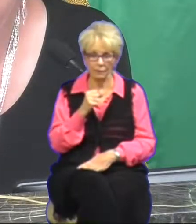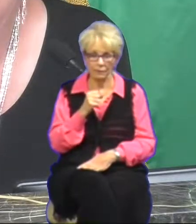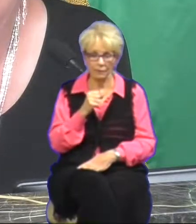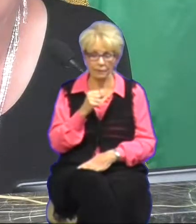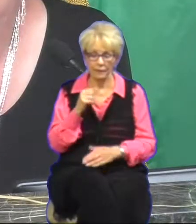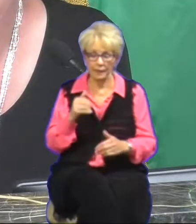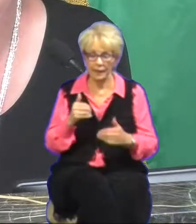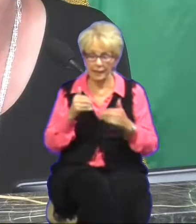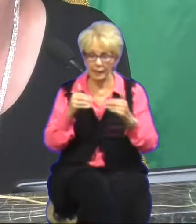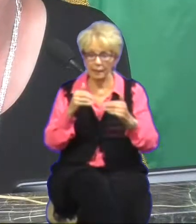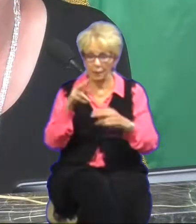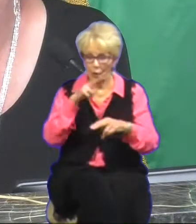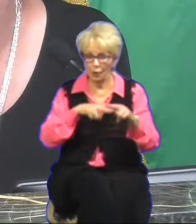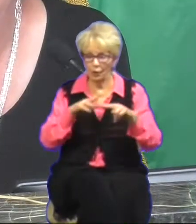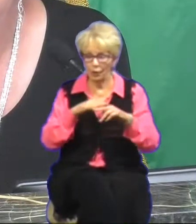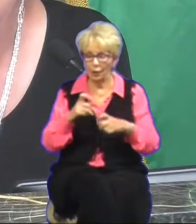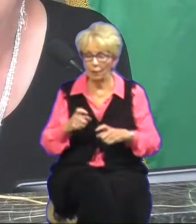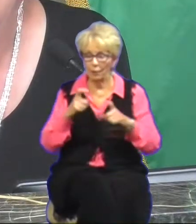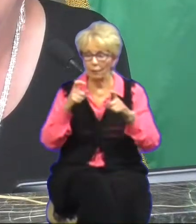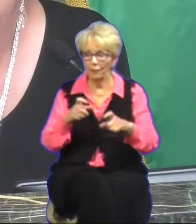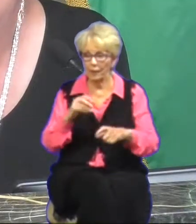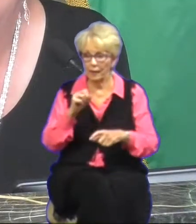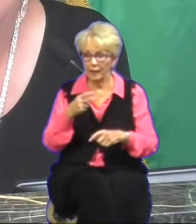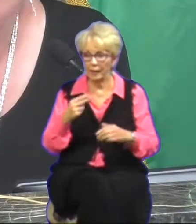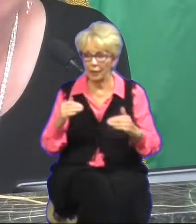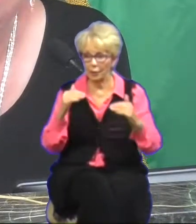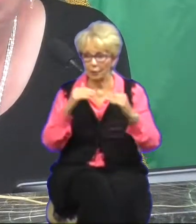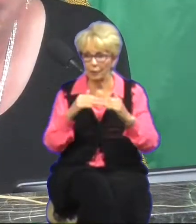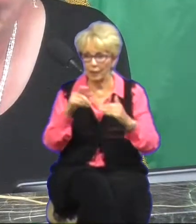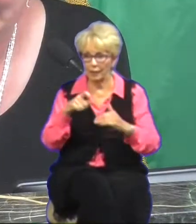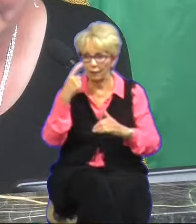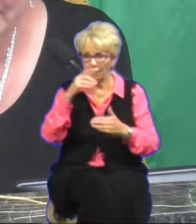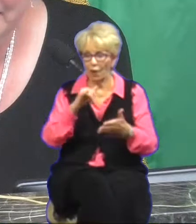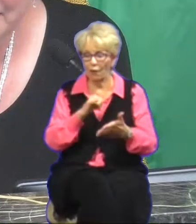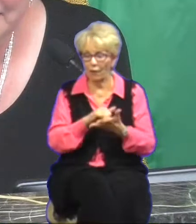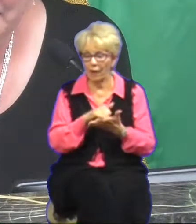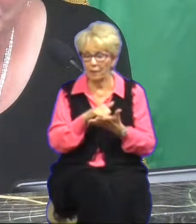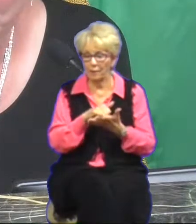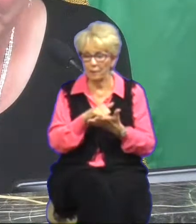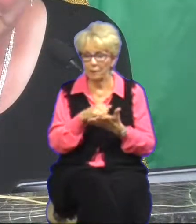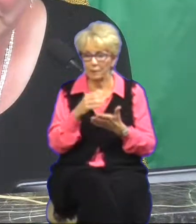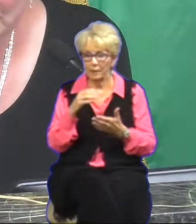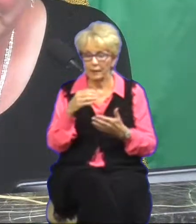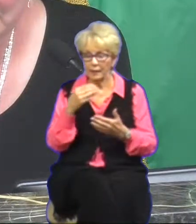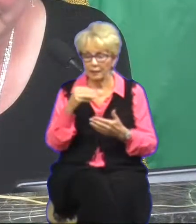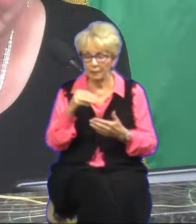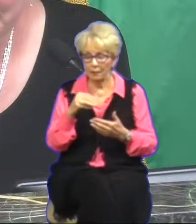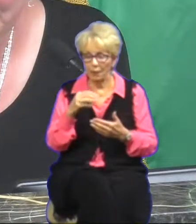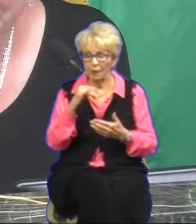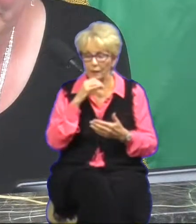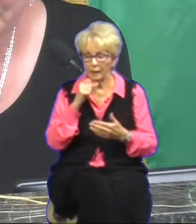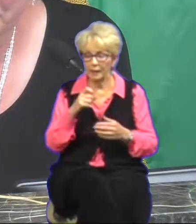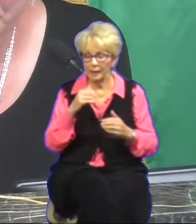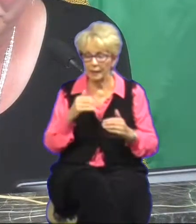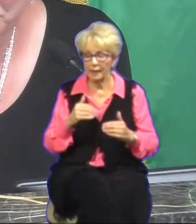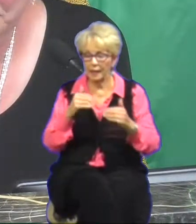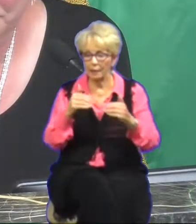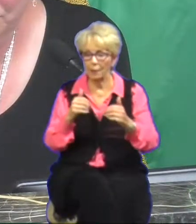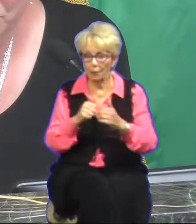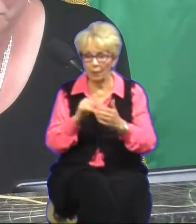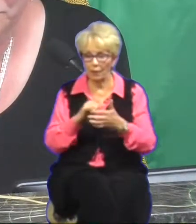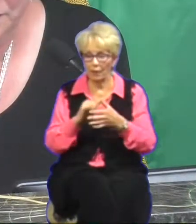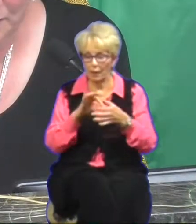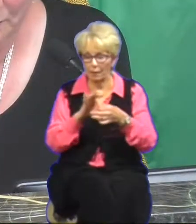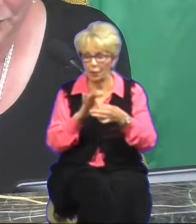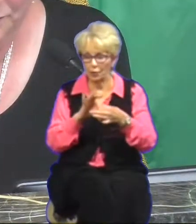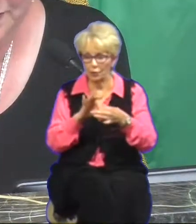up and looking to provide any cash match necessary for that. The City of Morganton is stepping up in that partnership if